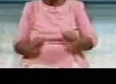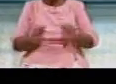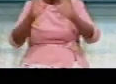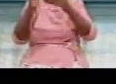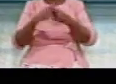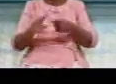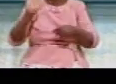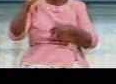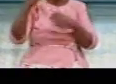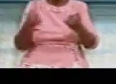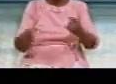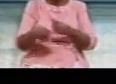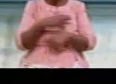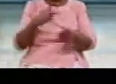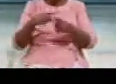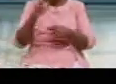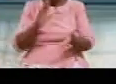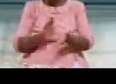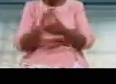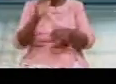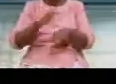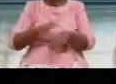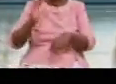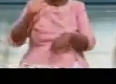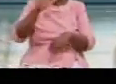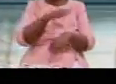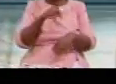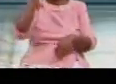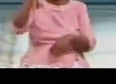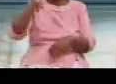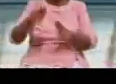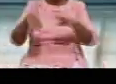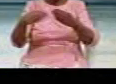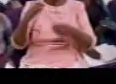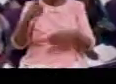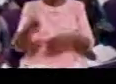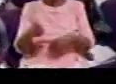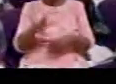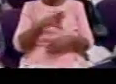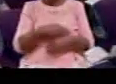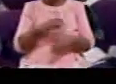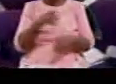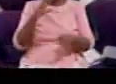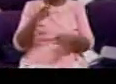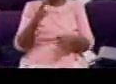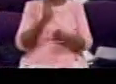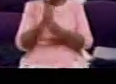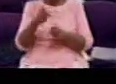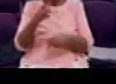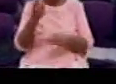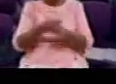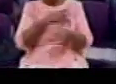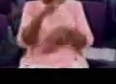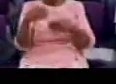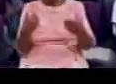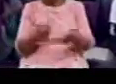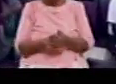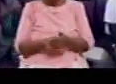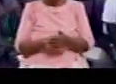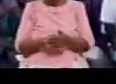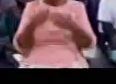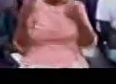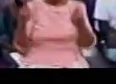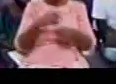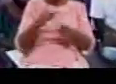you believe on him, he will redeem you from all iniquity. He will purify you